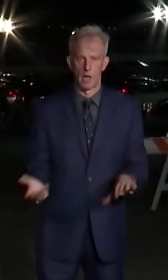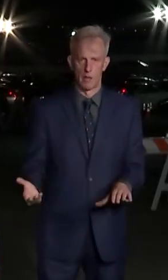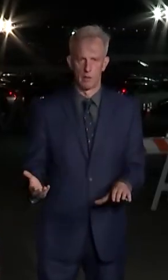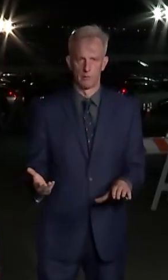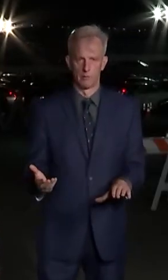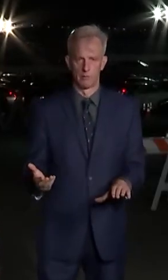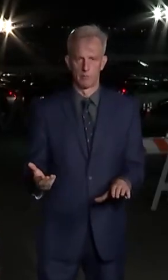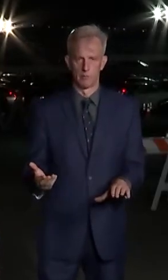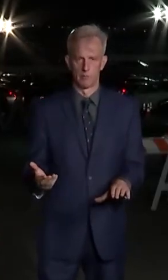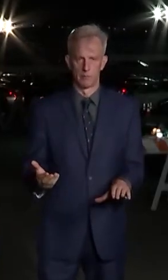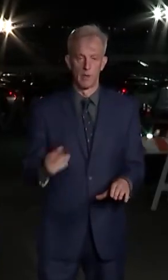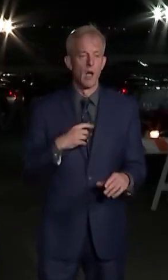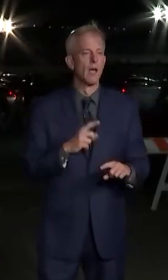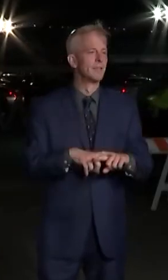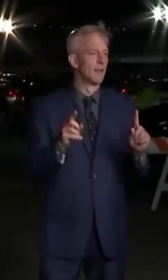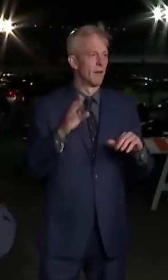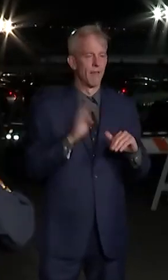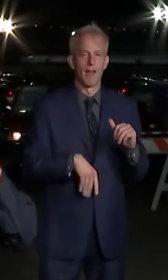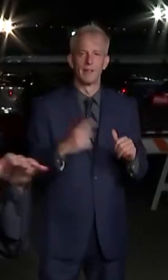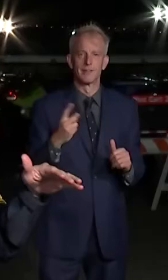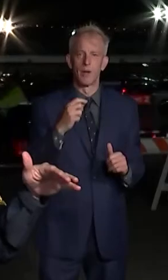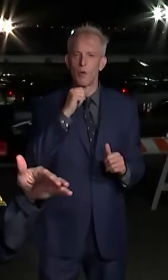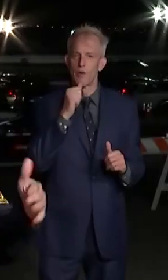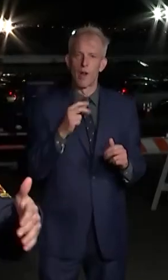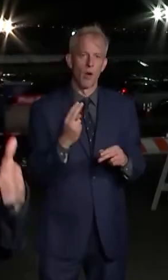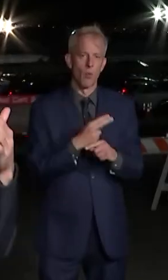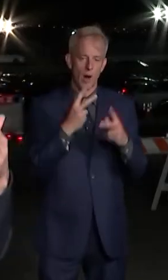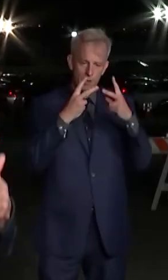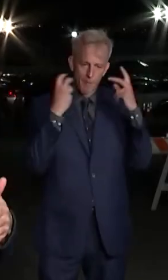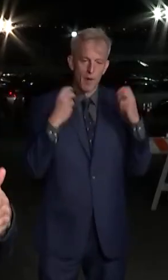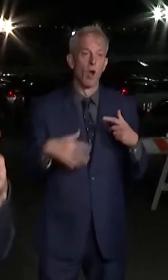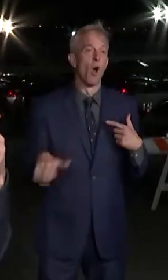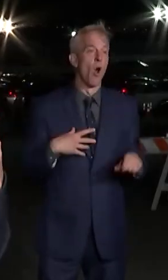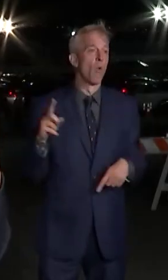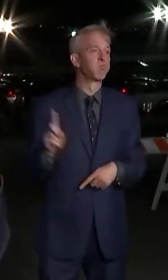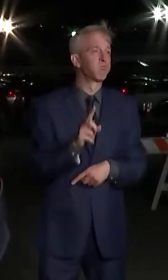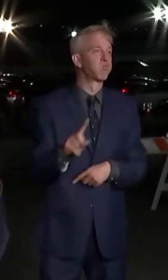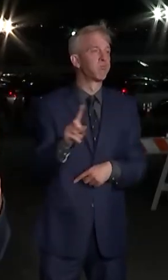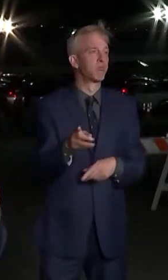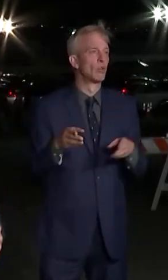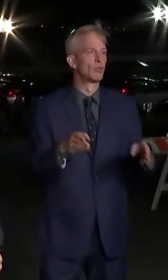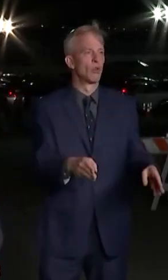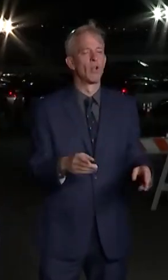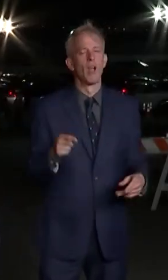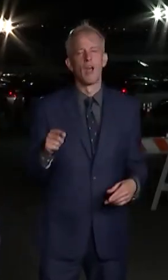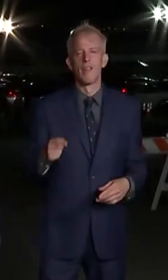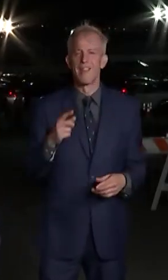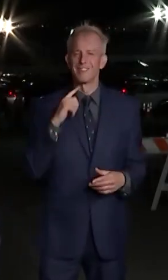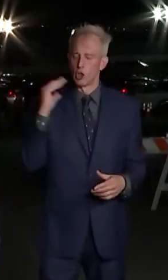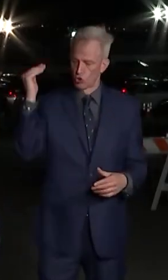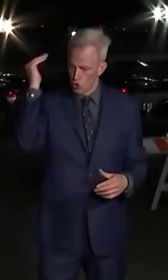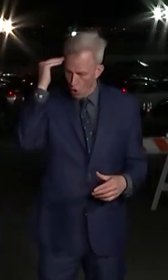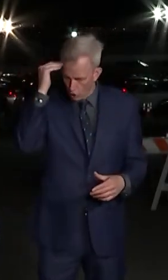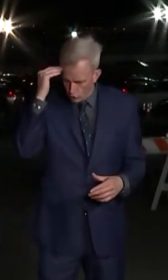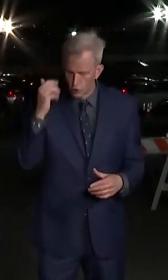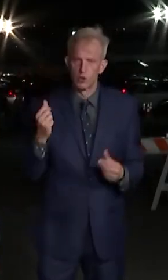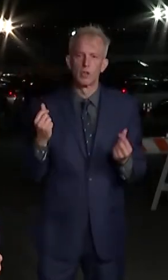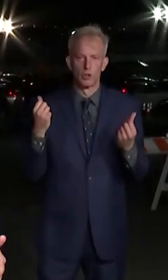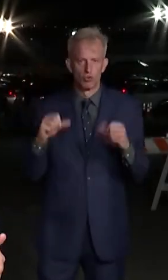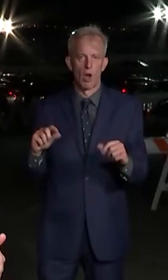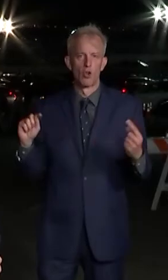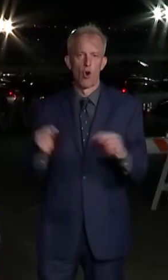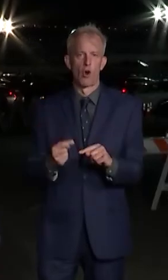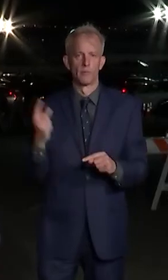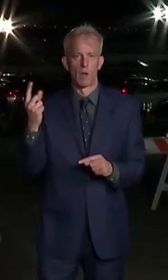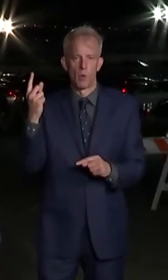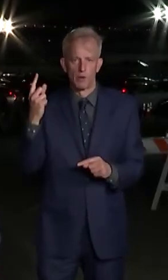from. And it's different than just somebody not wearing a mask walking on the street. This is conscious trying to harm somebody, and we know the science is